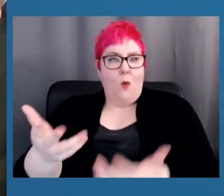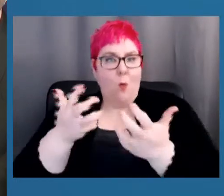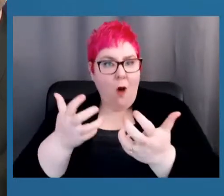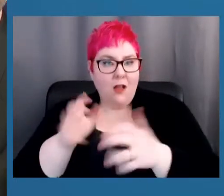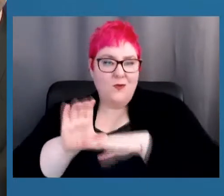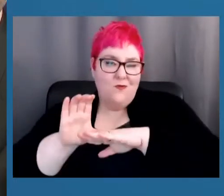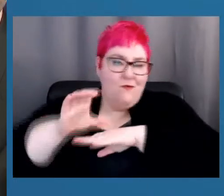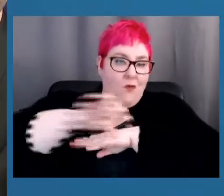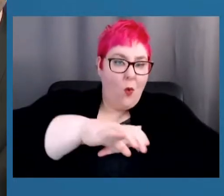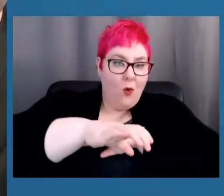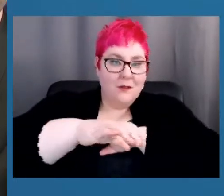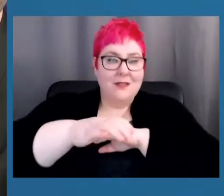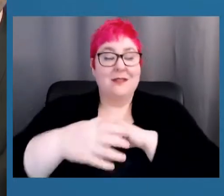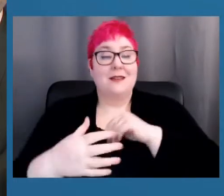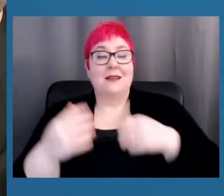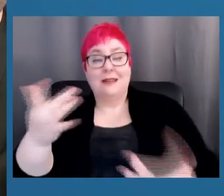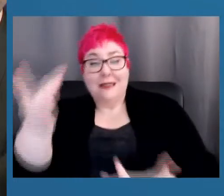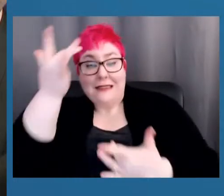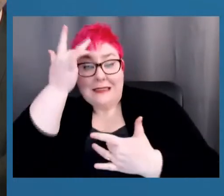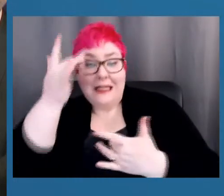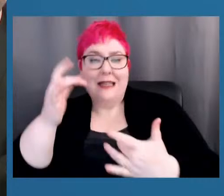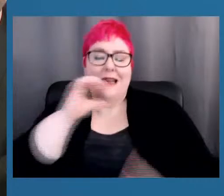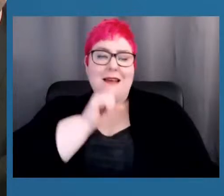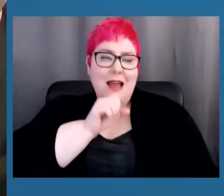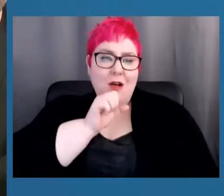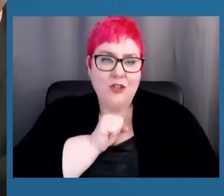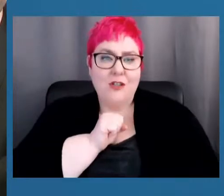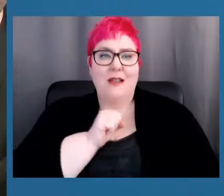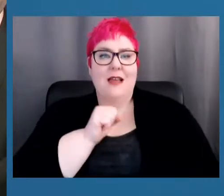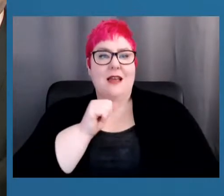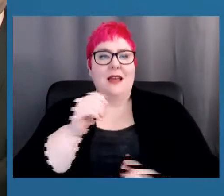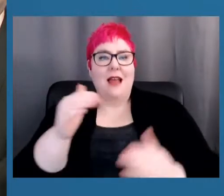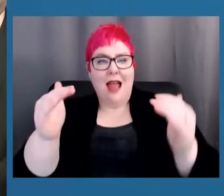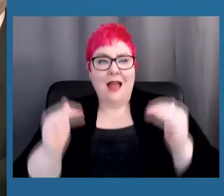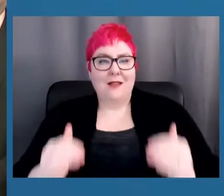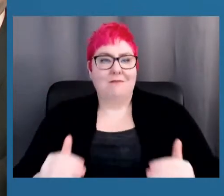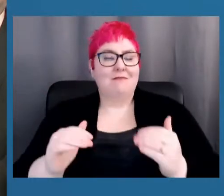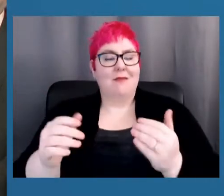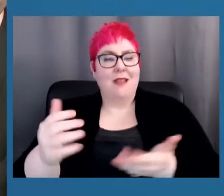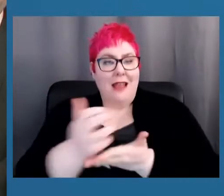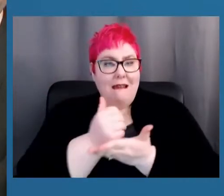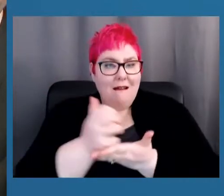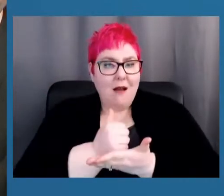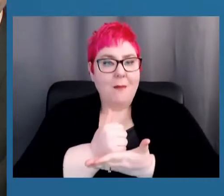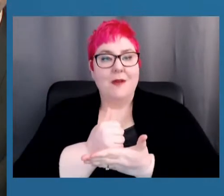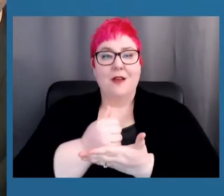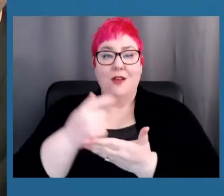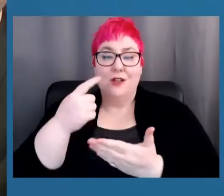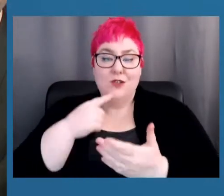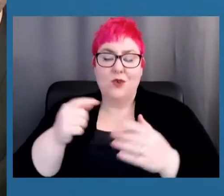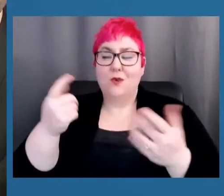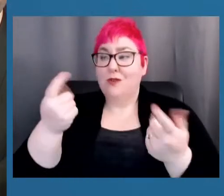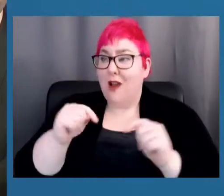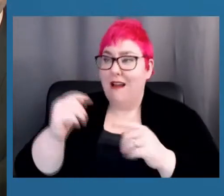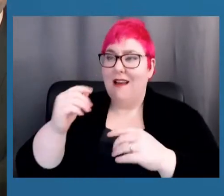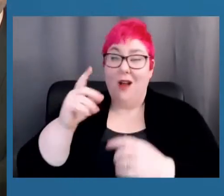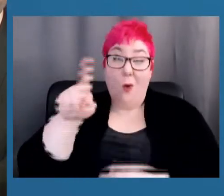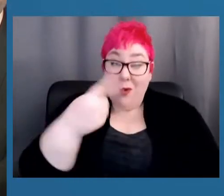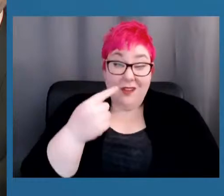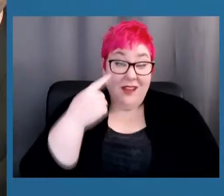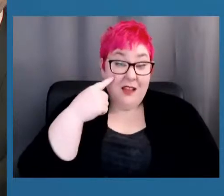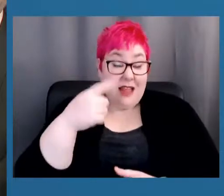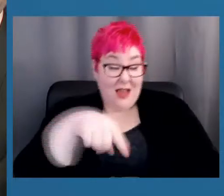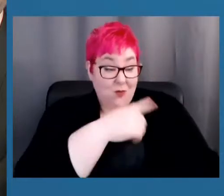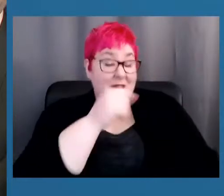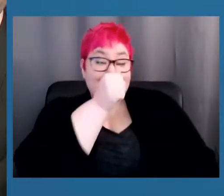low-income, sick, and elderly Americans to pay for tax breaks that would only help the richest people in